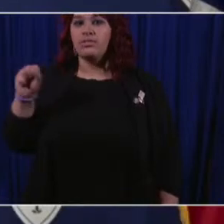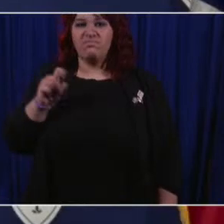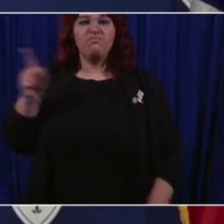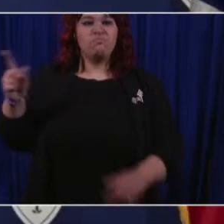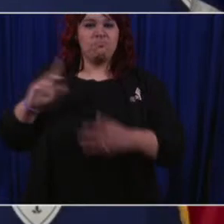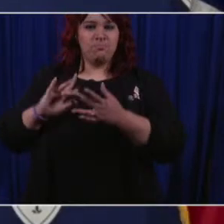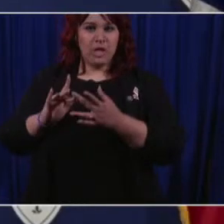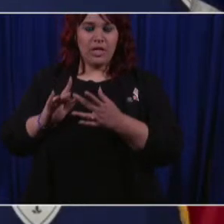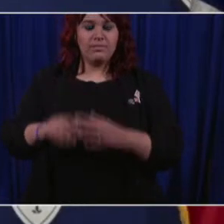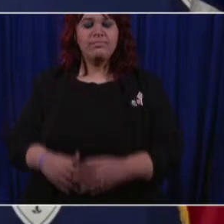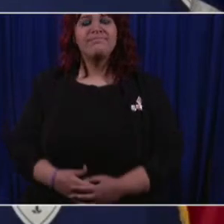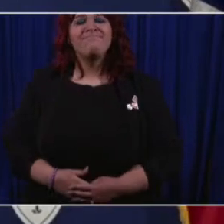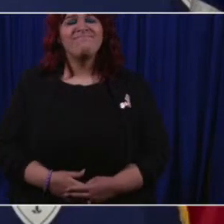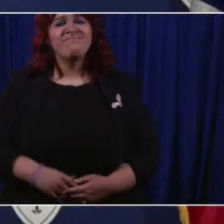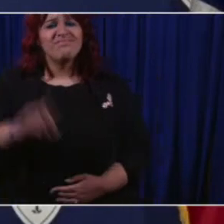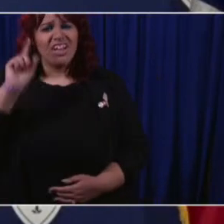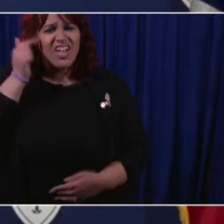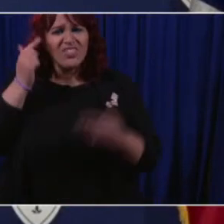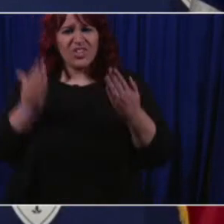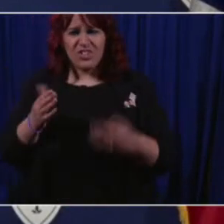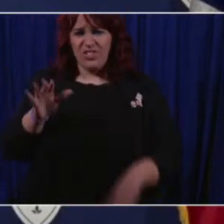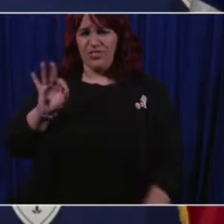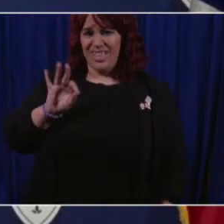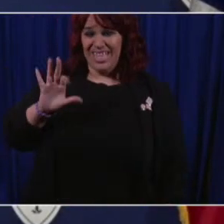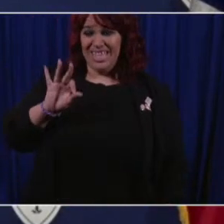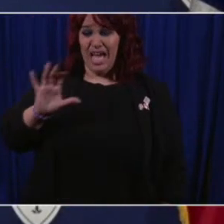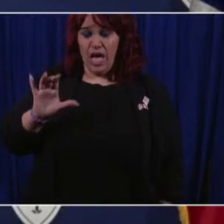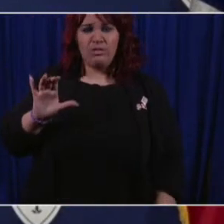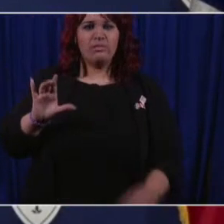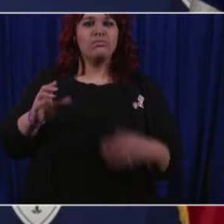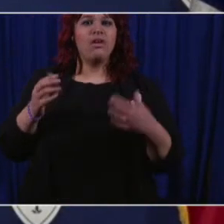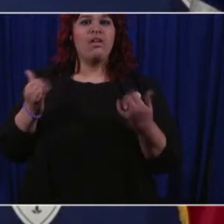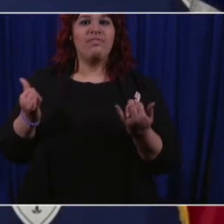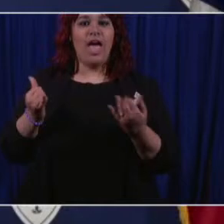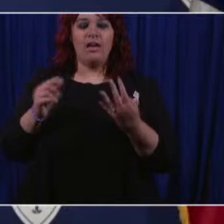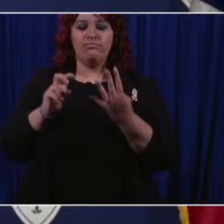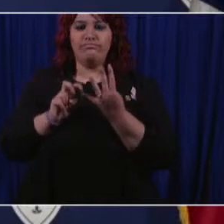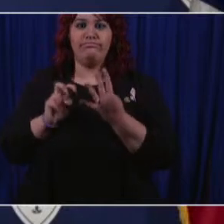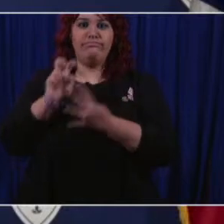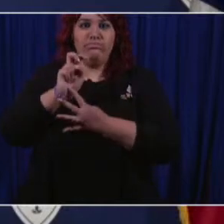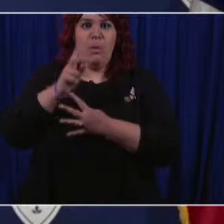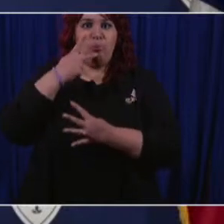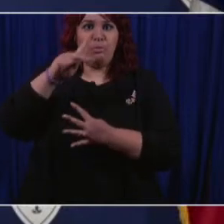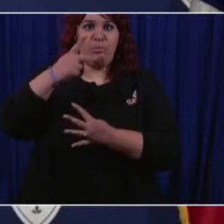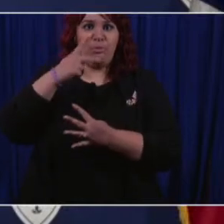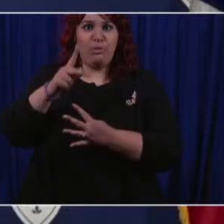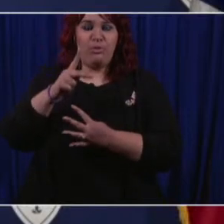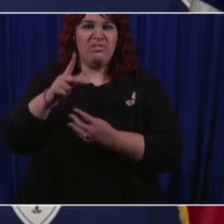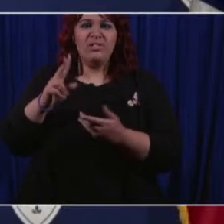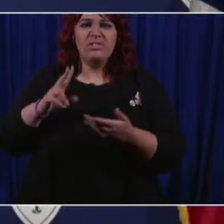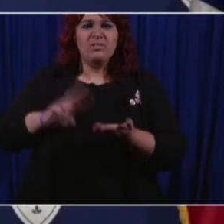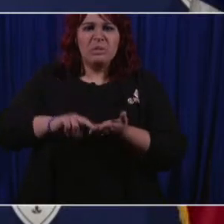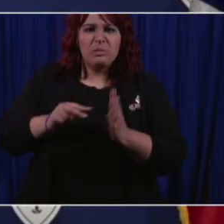gone to a purple level, will we see any more restrictions, a possible curfew, anything to follow?